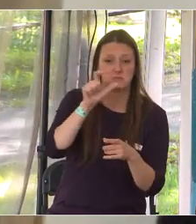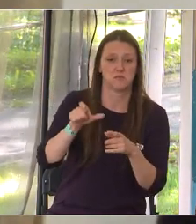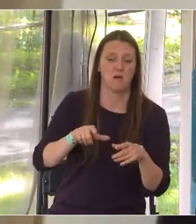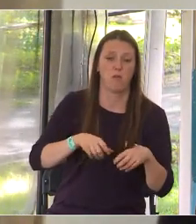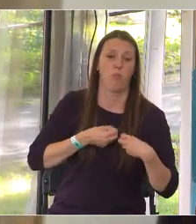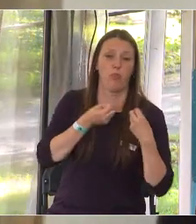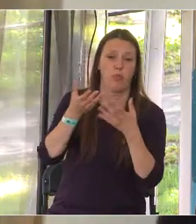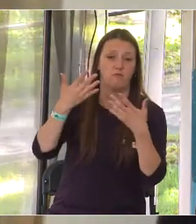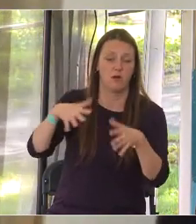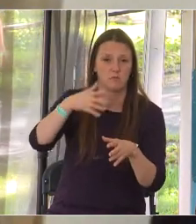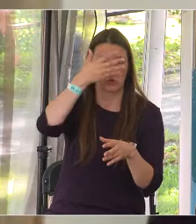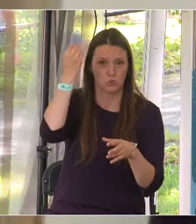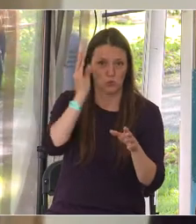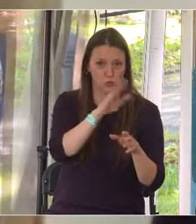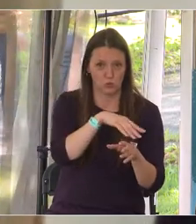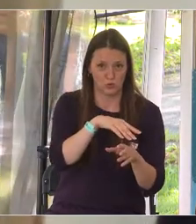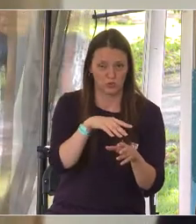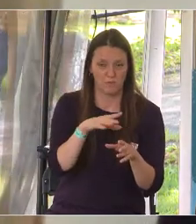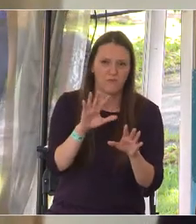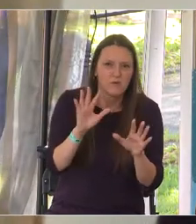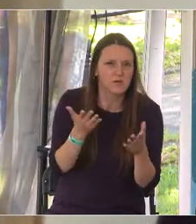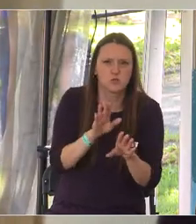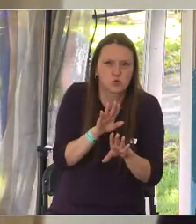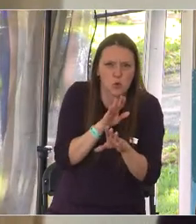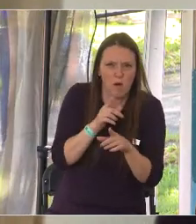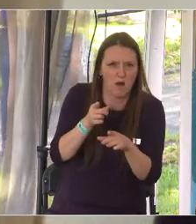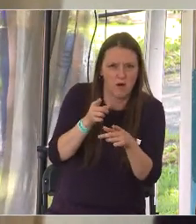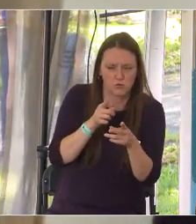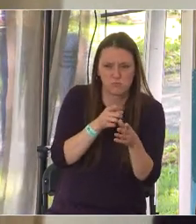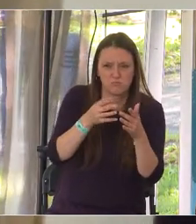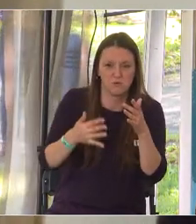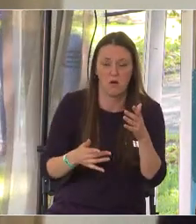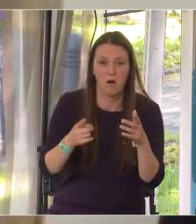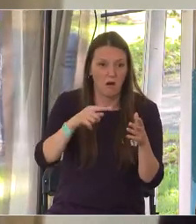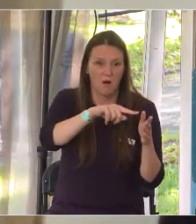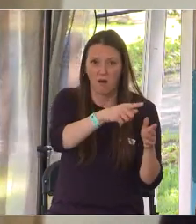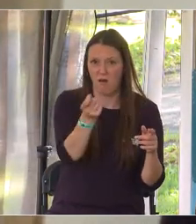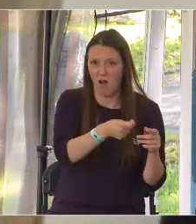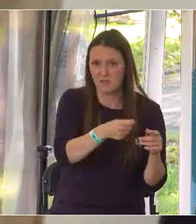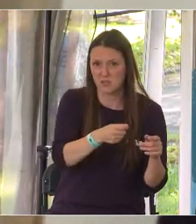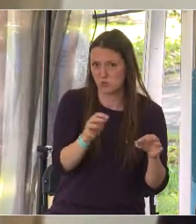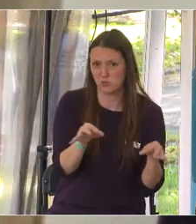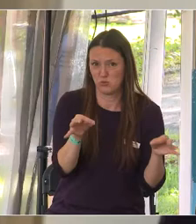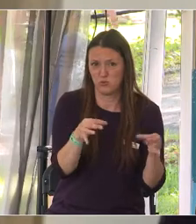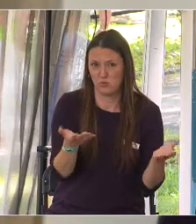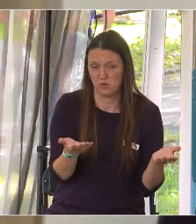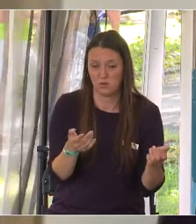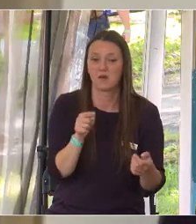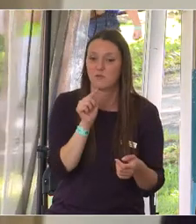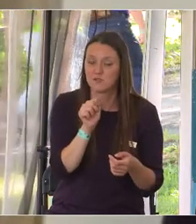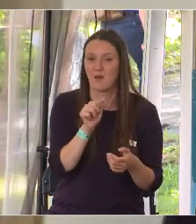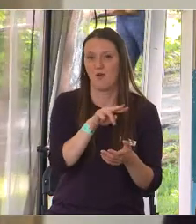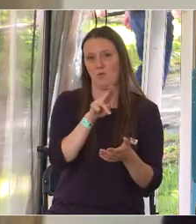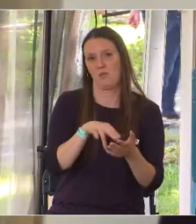hate speech, or death threats online, but they face no consequences. That is the big problem,